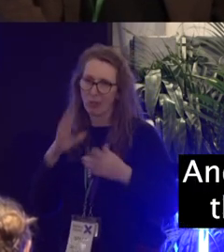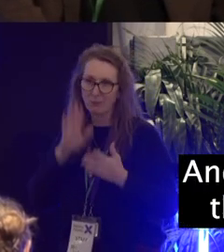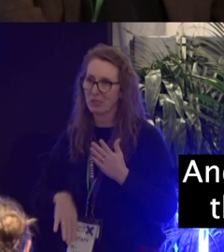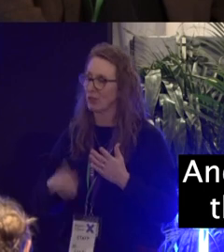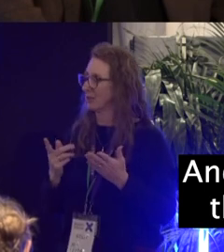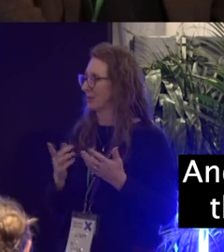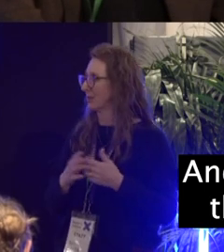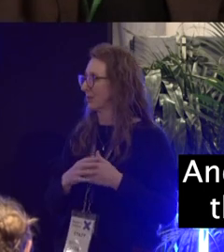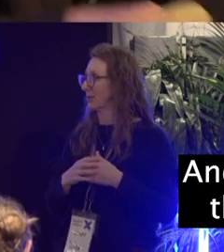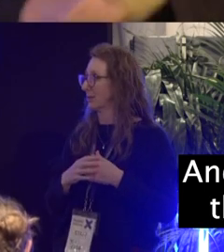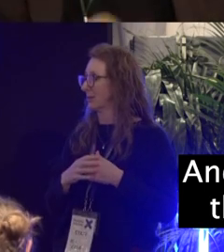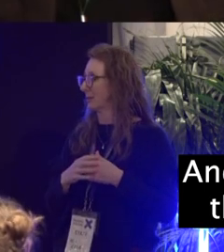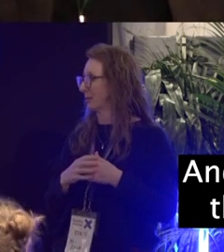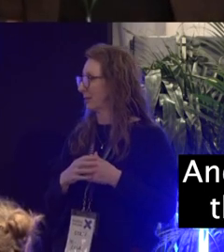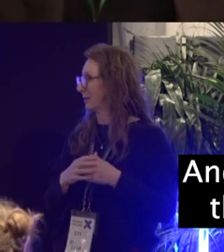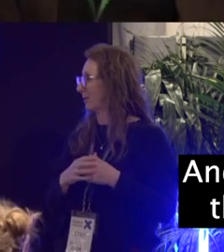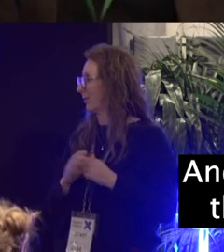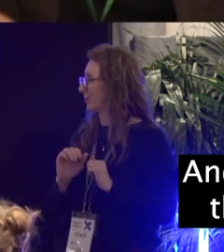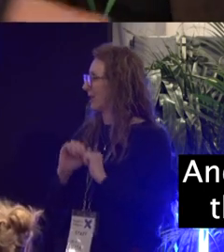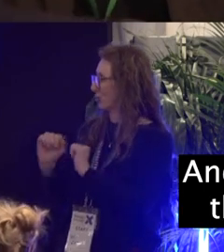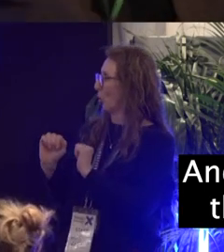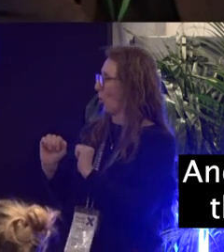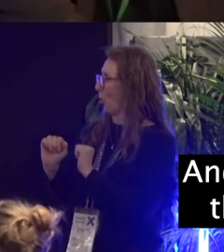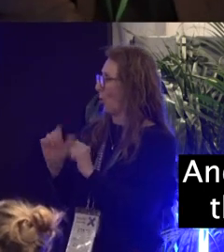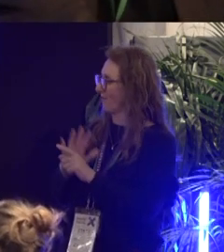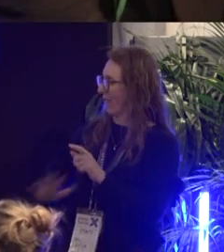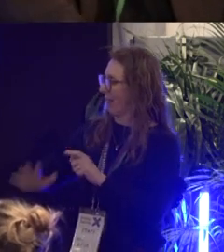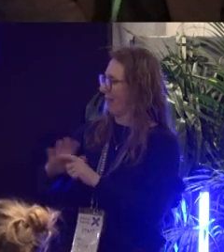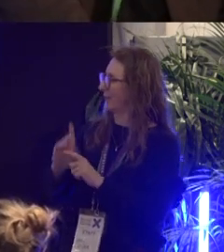like Beryl, you mentioned that that's your field of work at the minute.